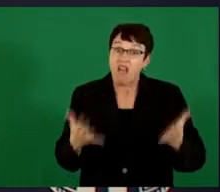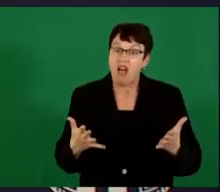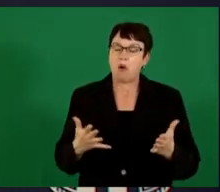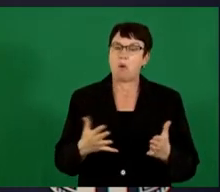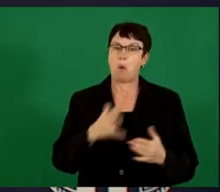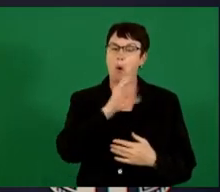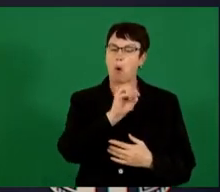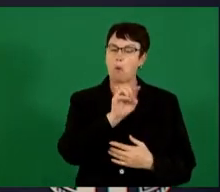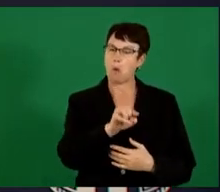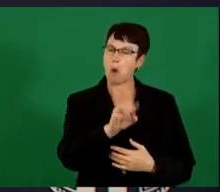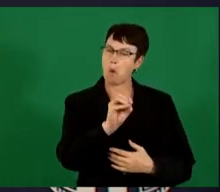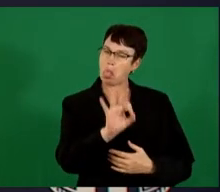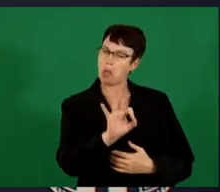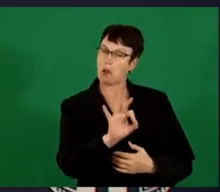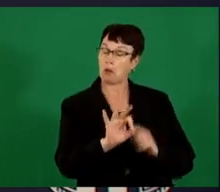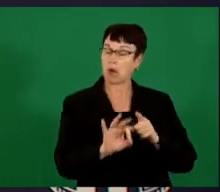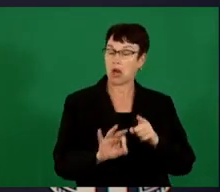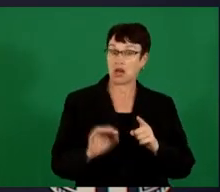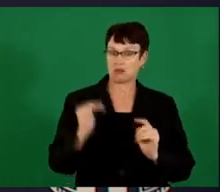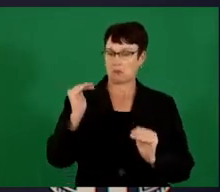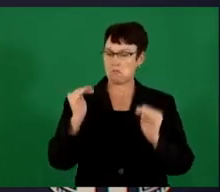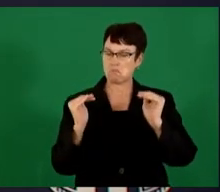0.03.